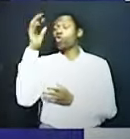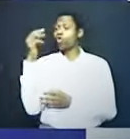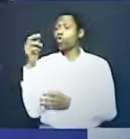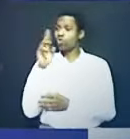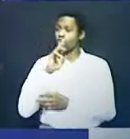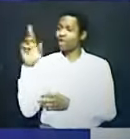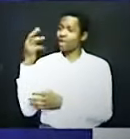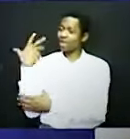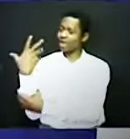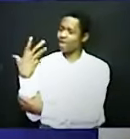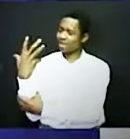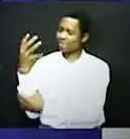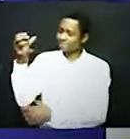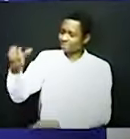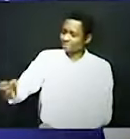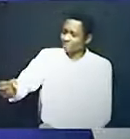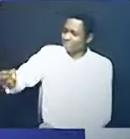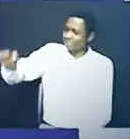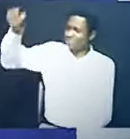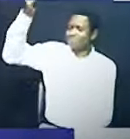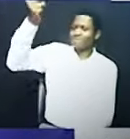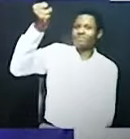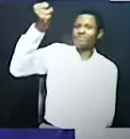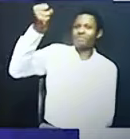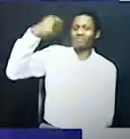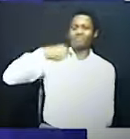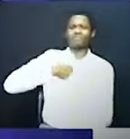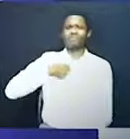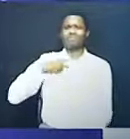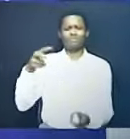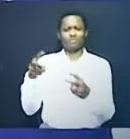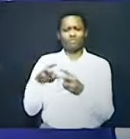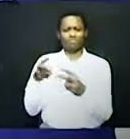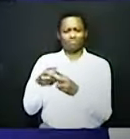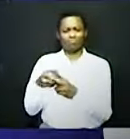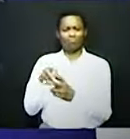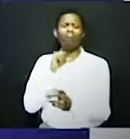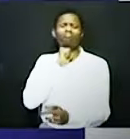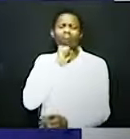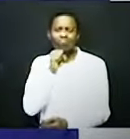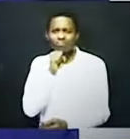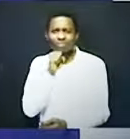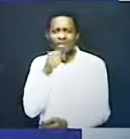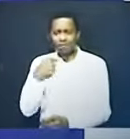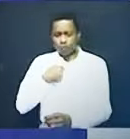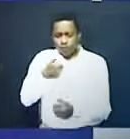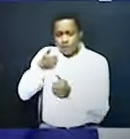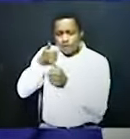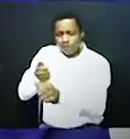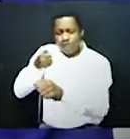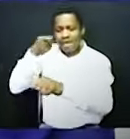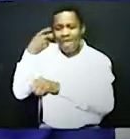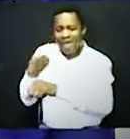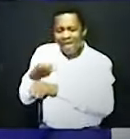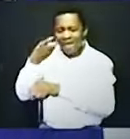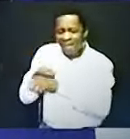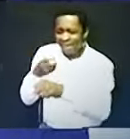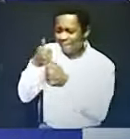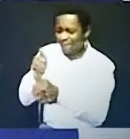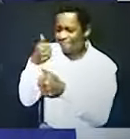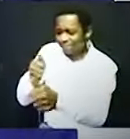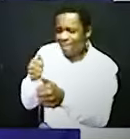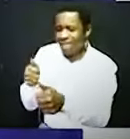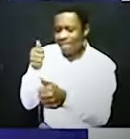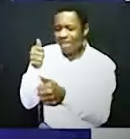me. Now, Ninsenifa Esomimu. Very difficult. I'm following hard after God. The one that